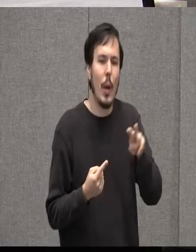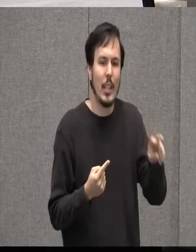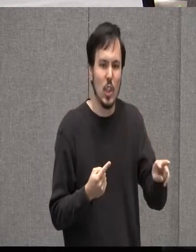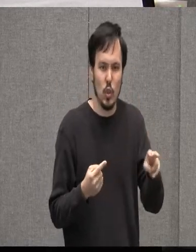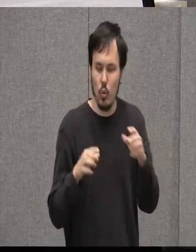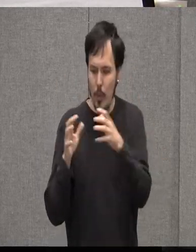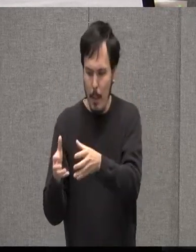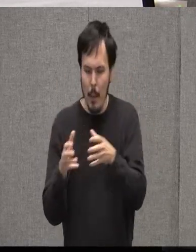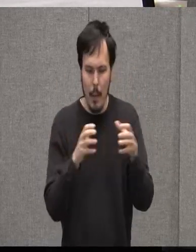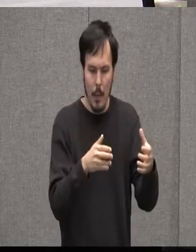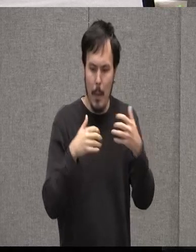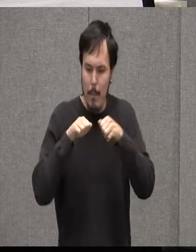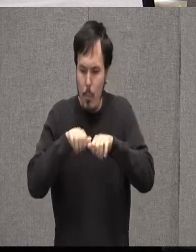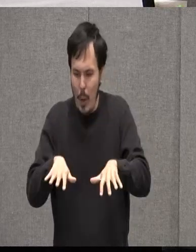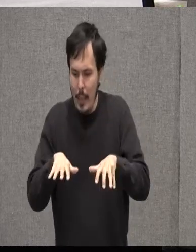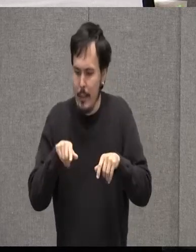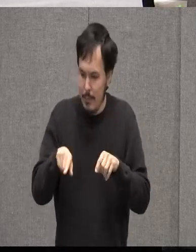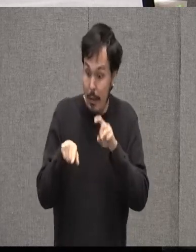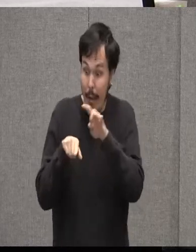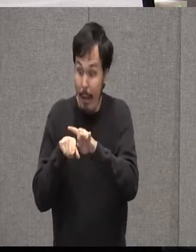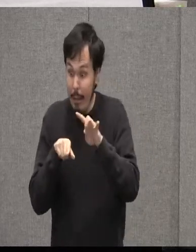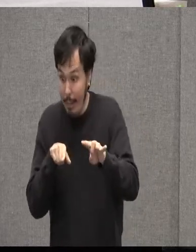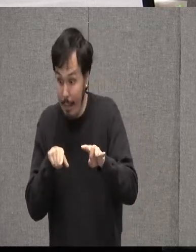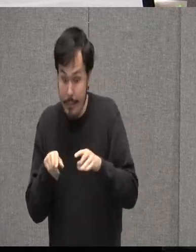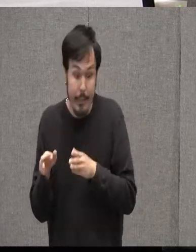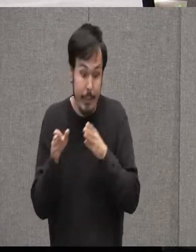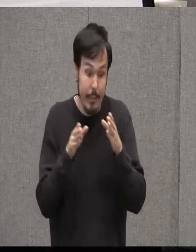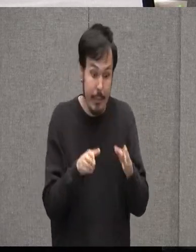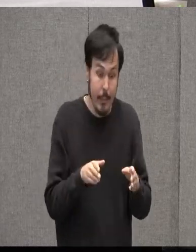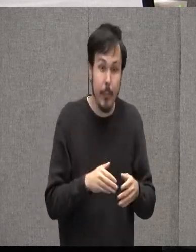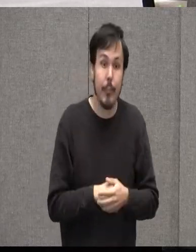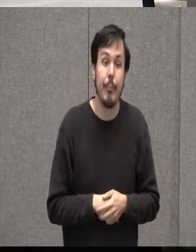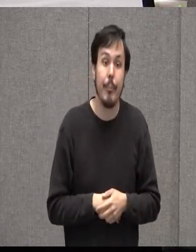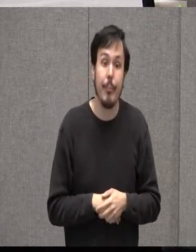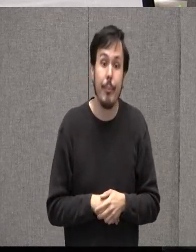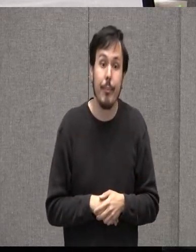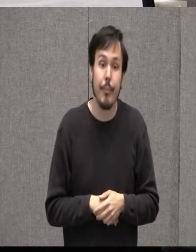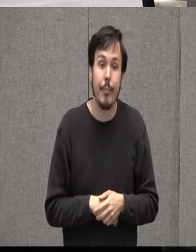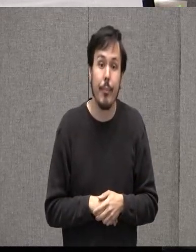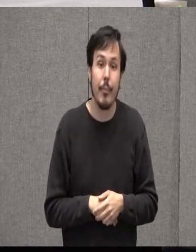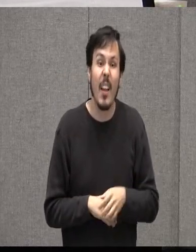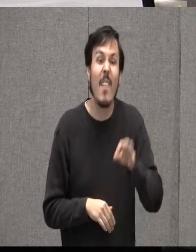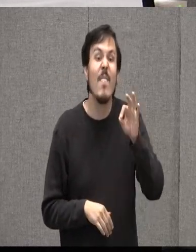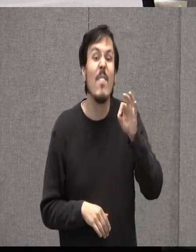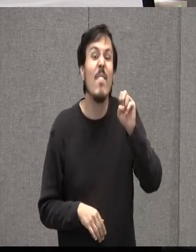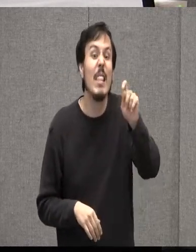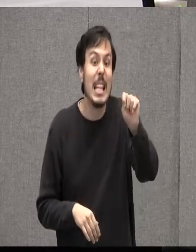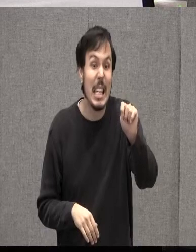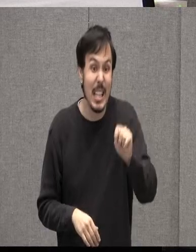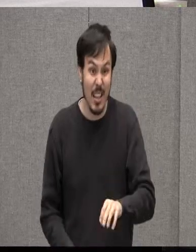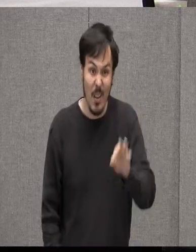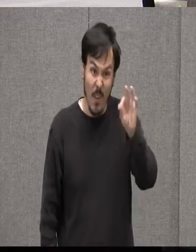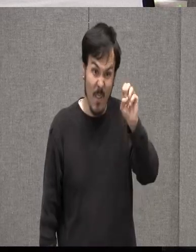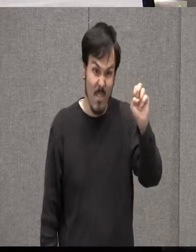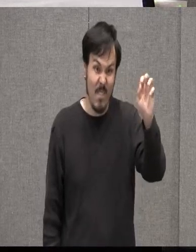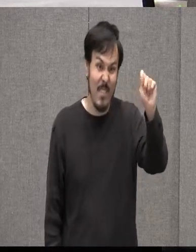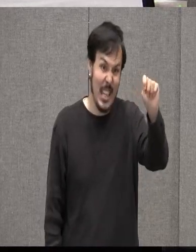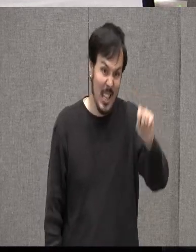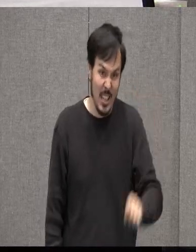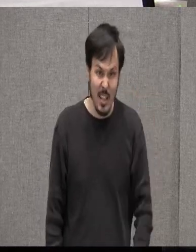by. Could we change it to something else? What if we changed it back to feet? So 12 inches in a